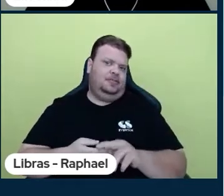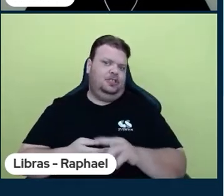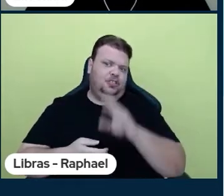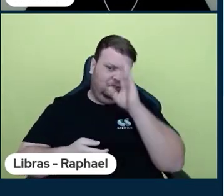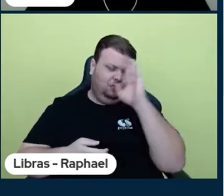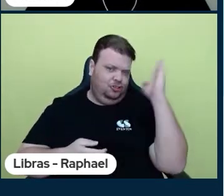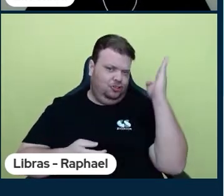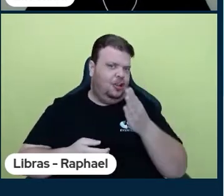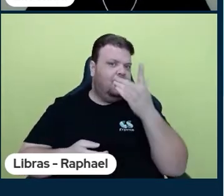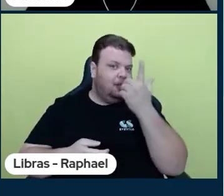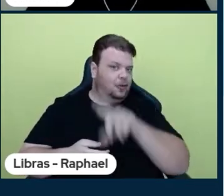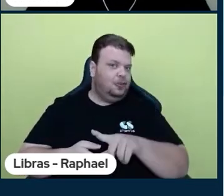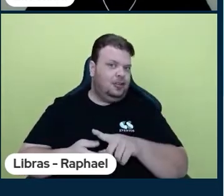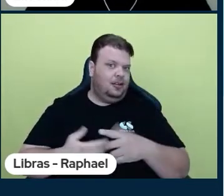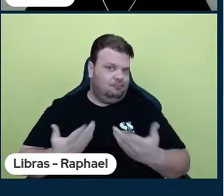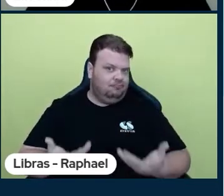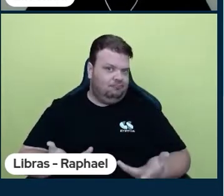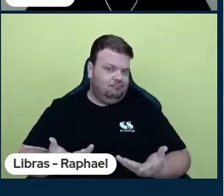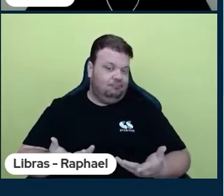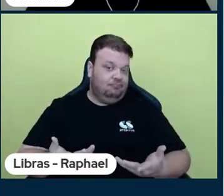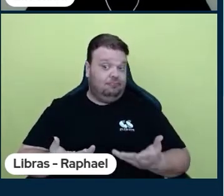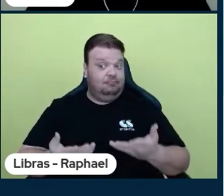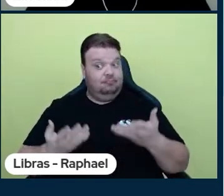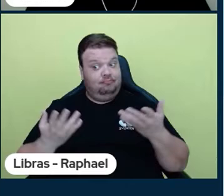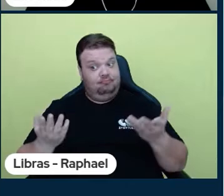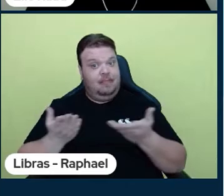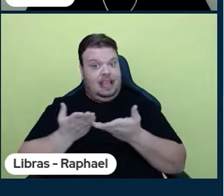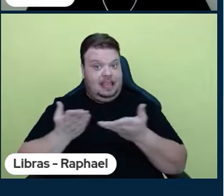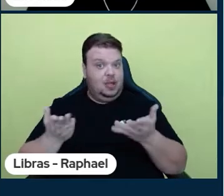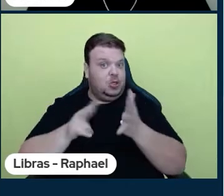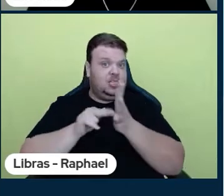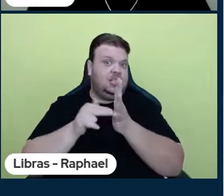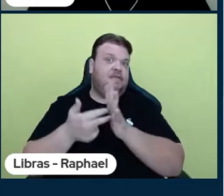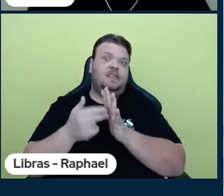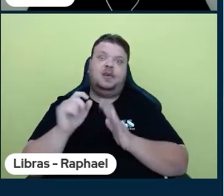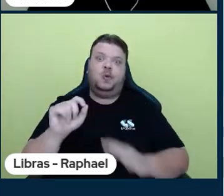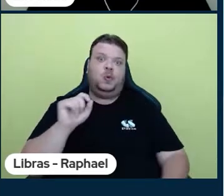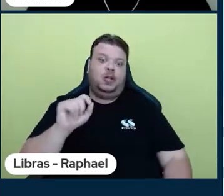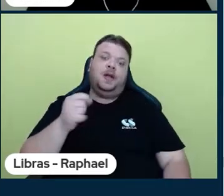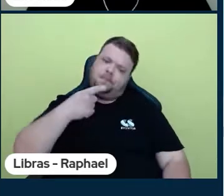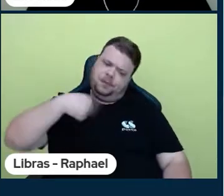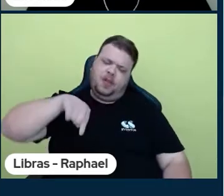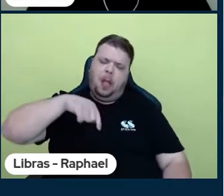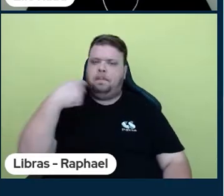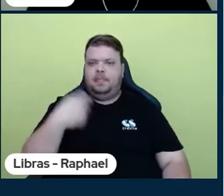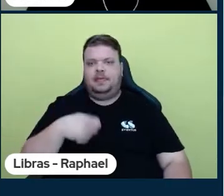on our website. This would increase the user interaction. This would